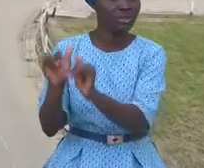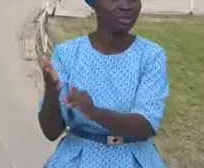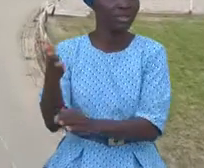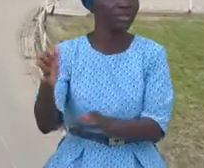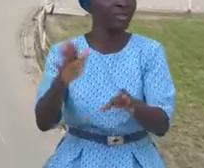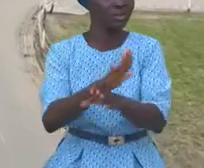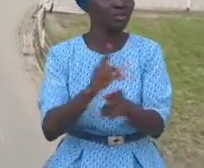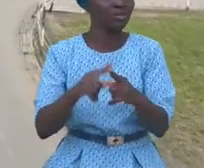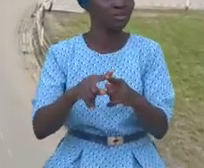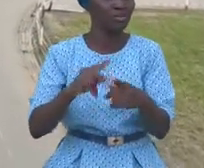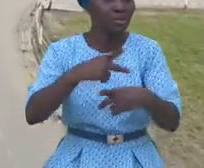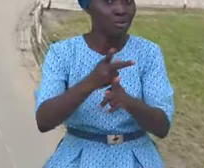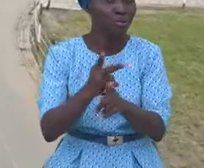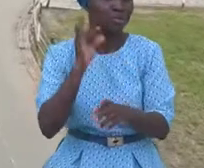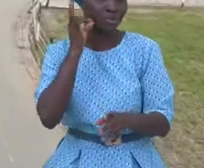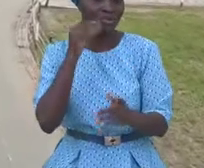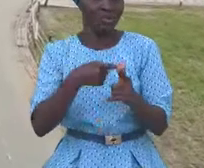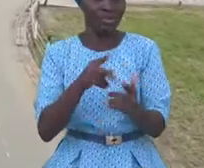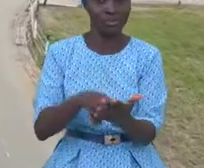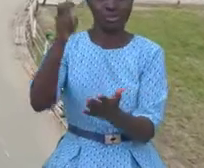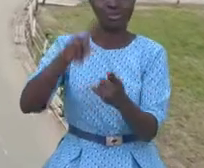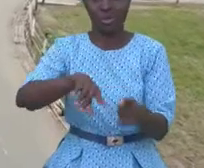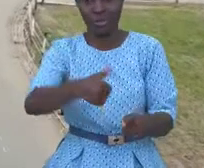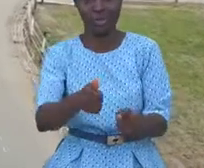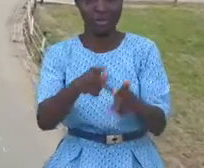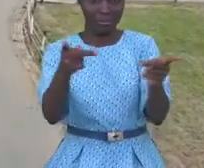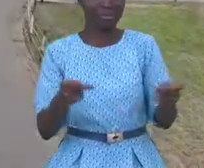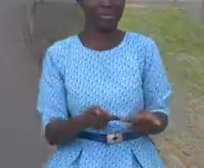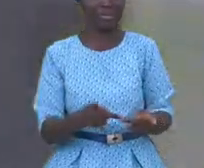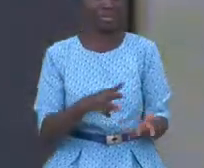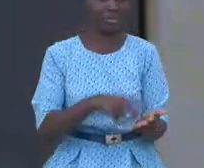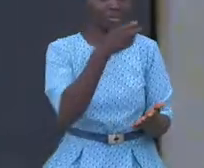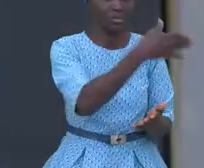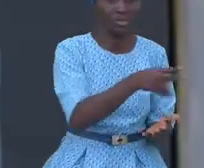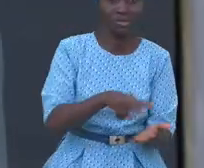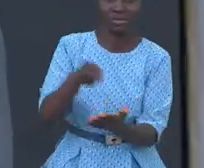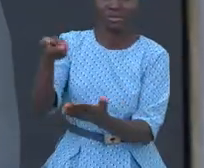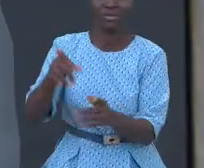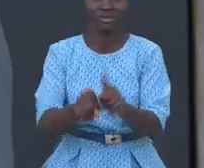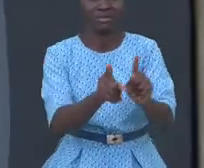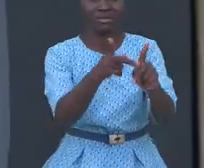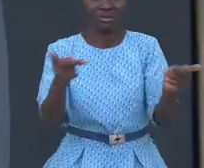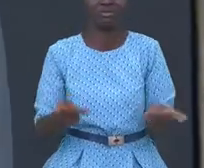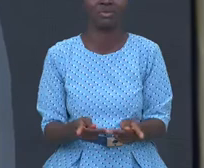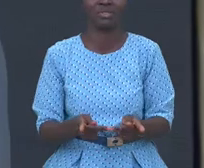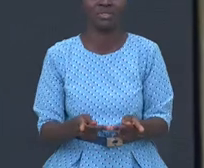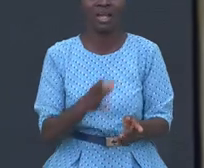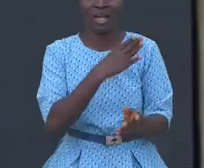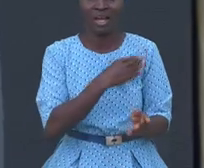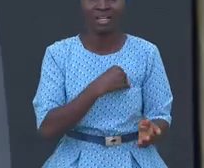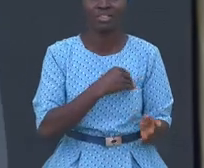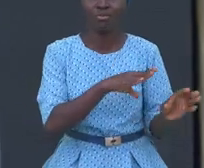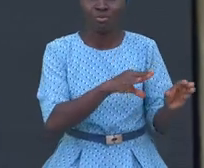then I come there, and just vacillating. Do you see the pendulum of that clock? Here,